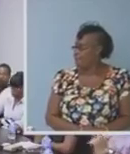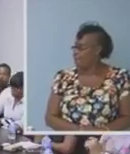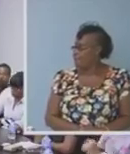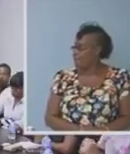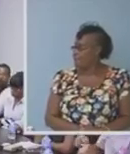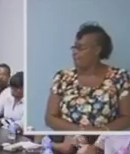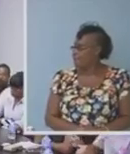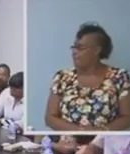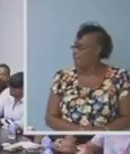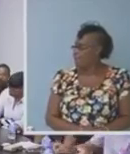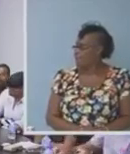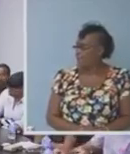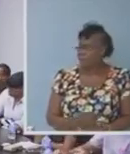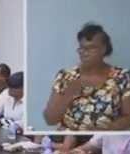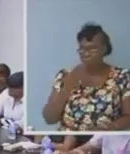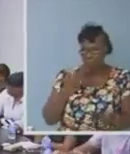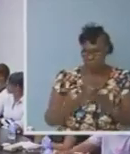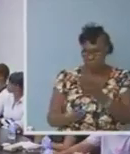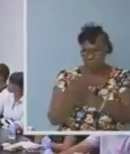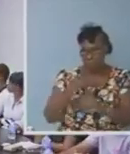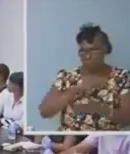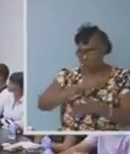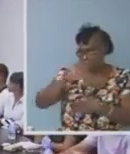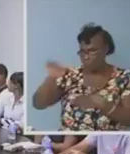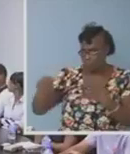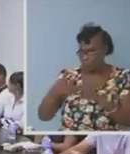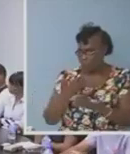Yeah, thank you, and good morning, ladies and gentlemen.